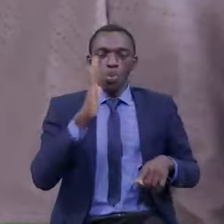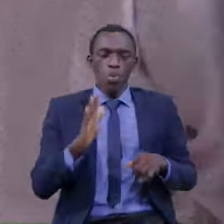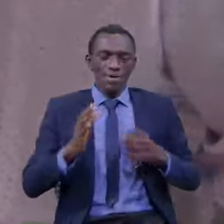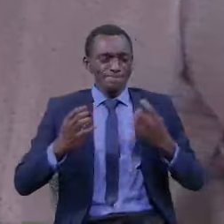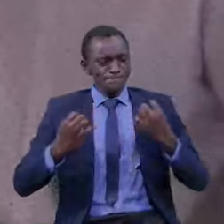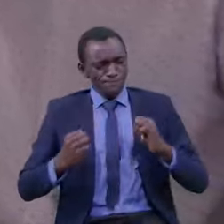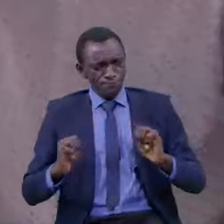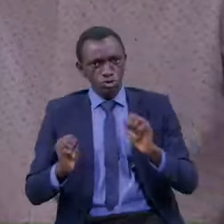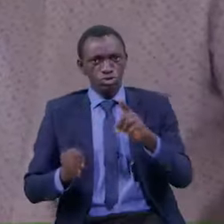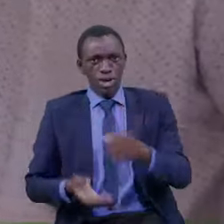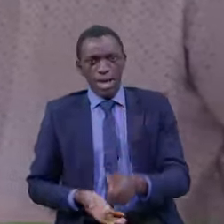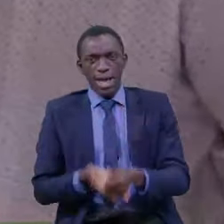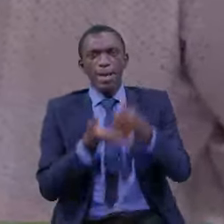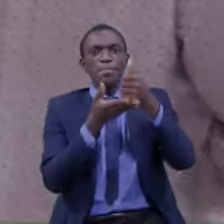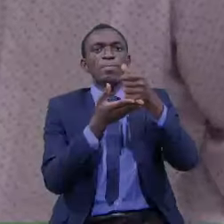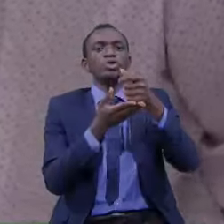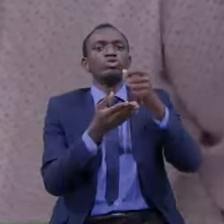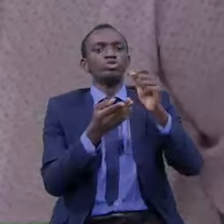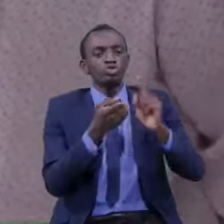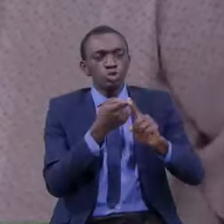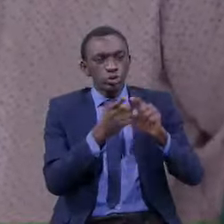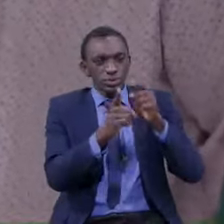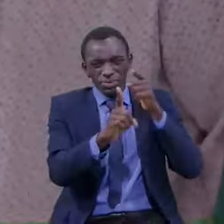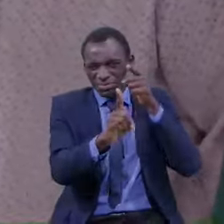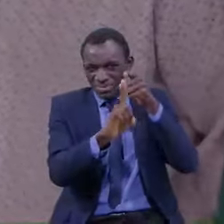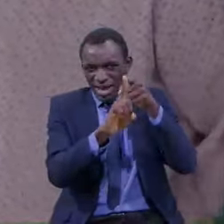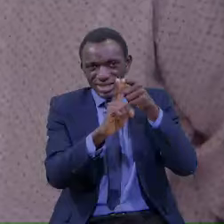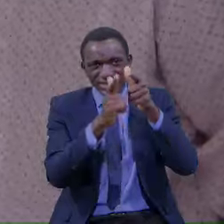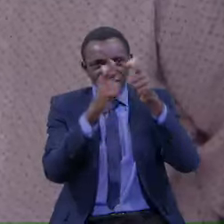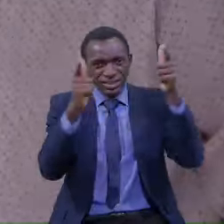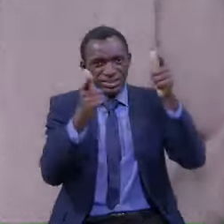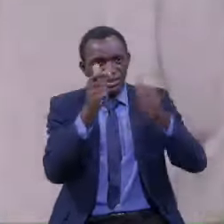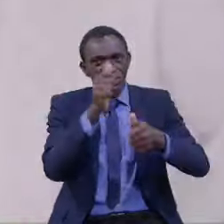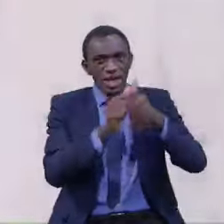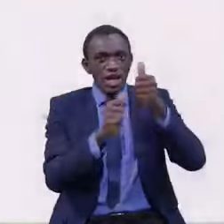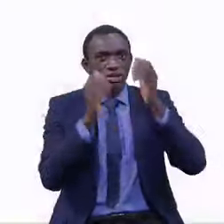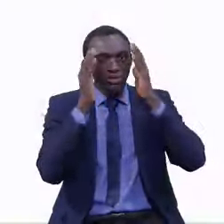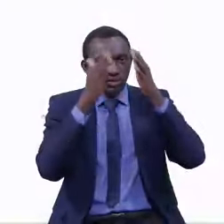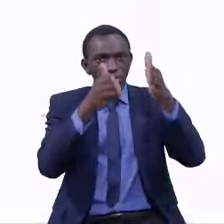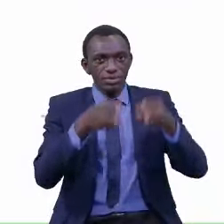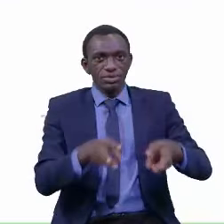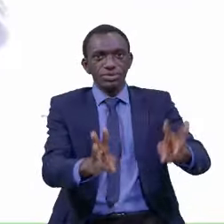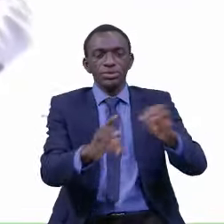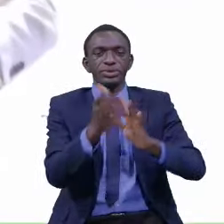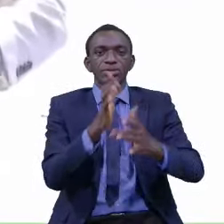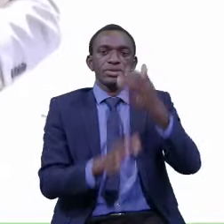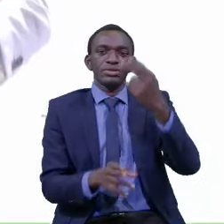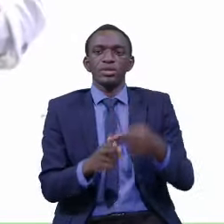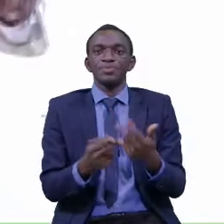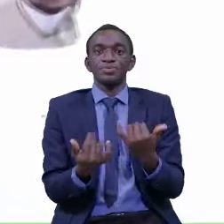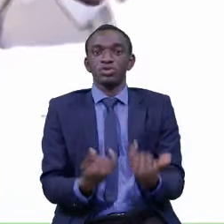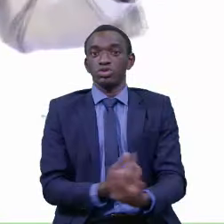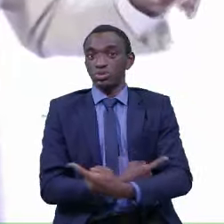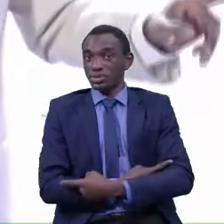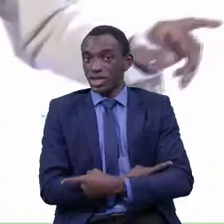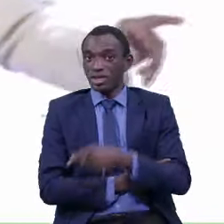in the right, better, higher, greater direction. Today, you are not the